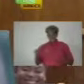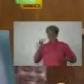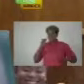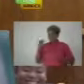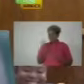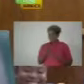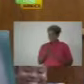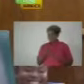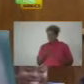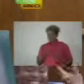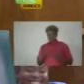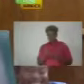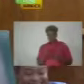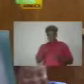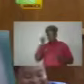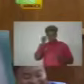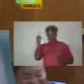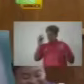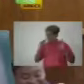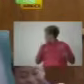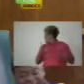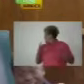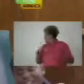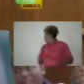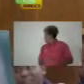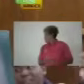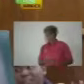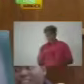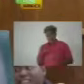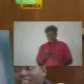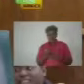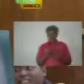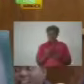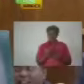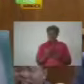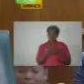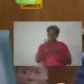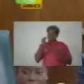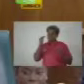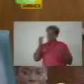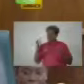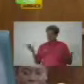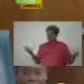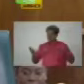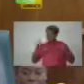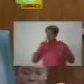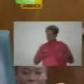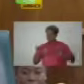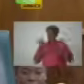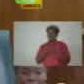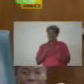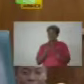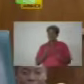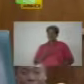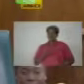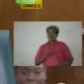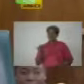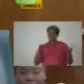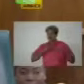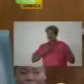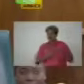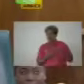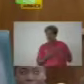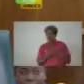capture of ideas. The budget is indicating what is important to us, what's our priority,